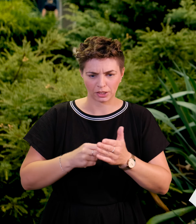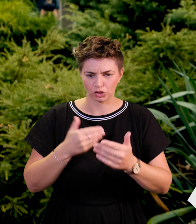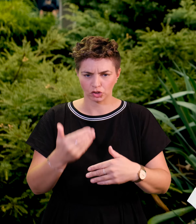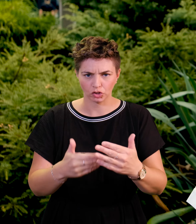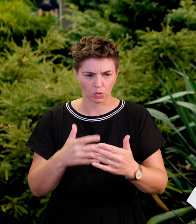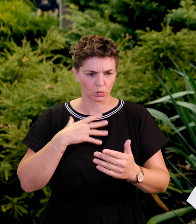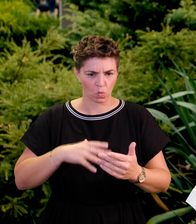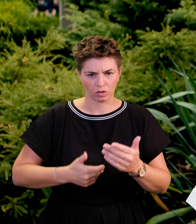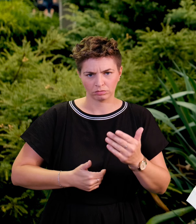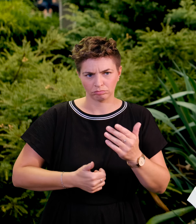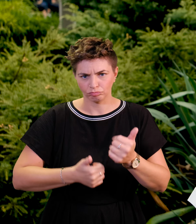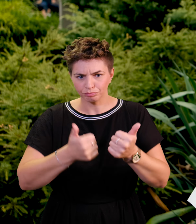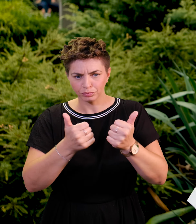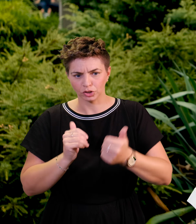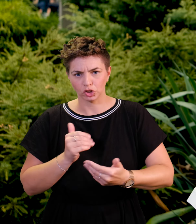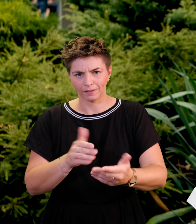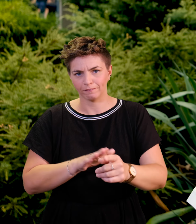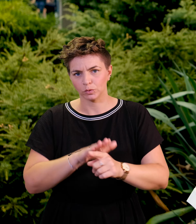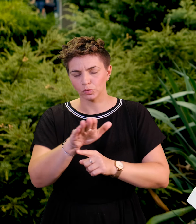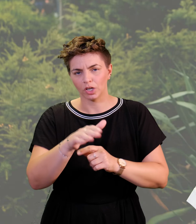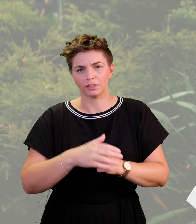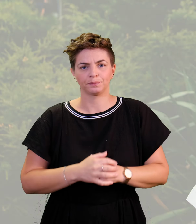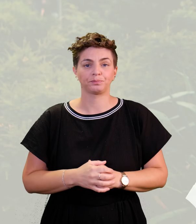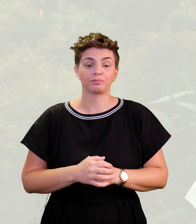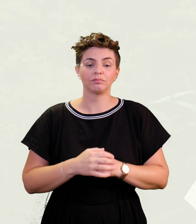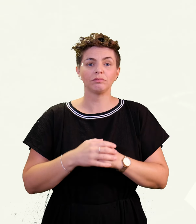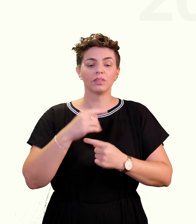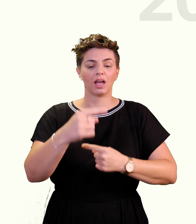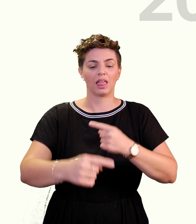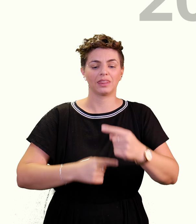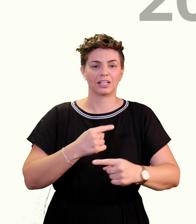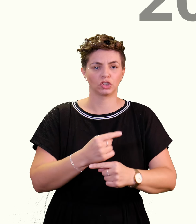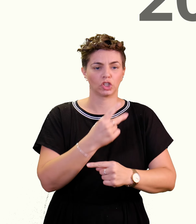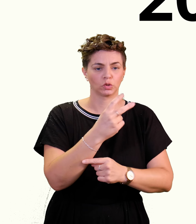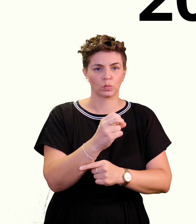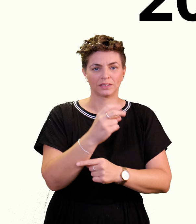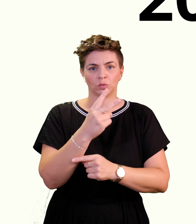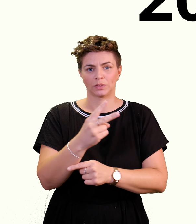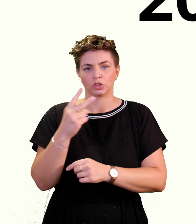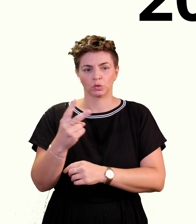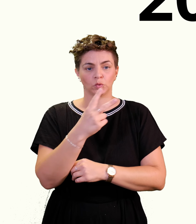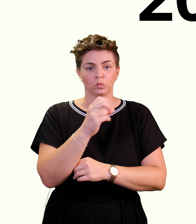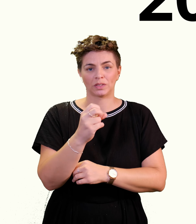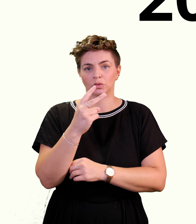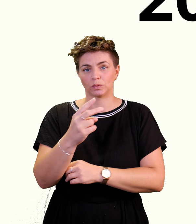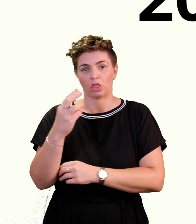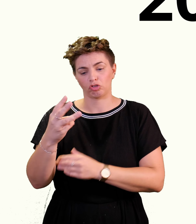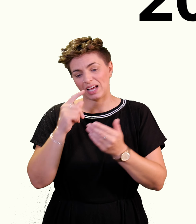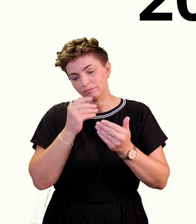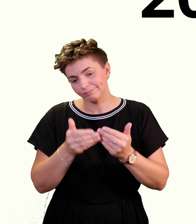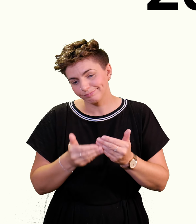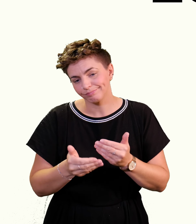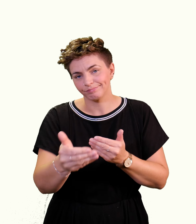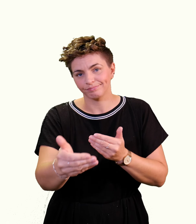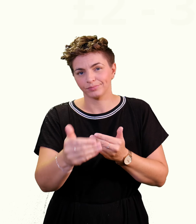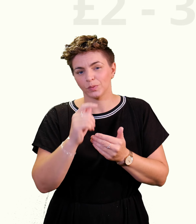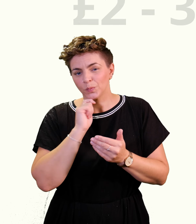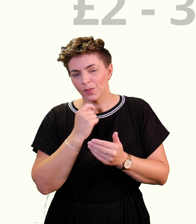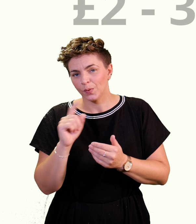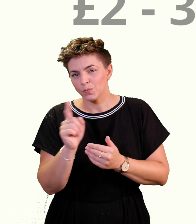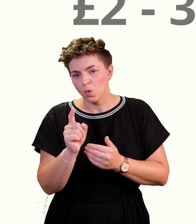and the services it can provide in future. For next year, 2022 to 2023 and beyond, we